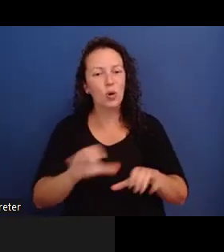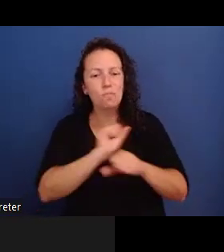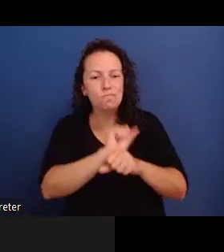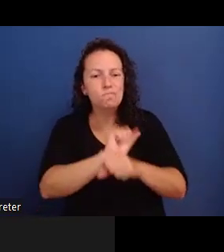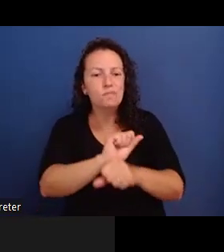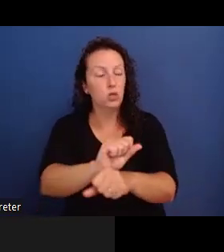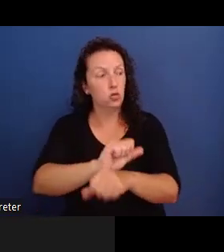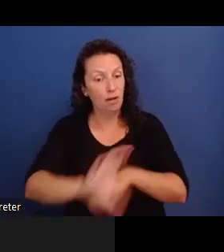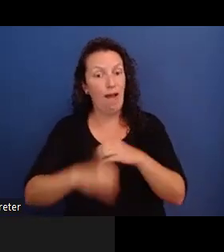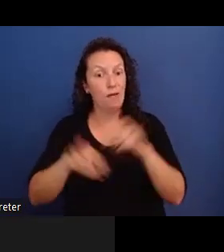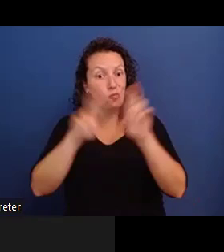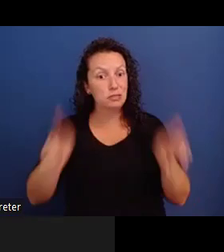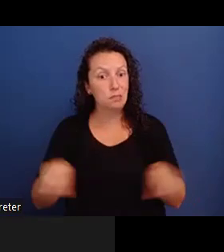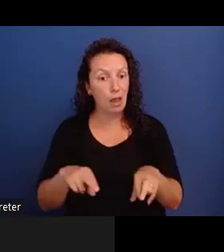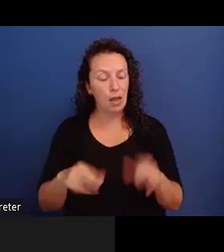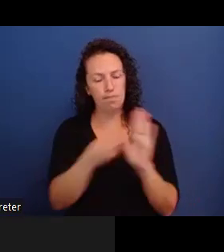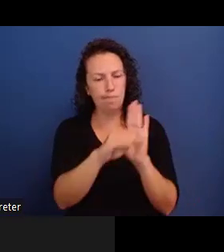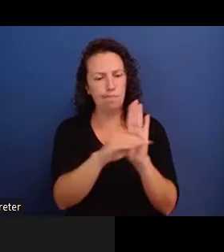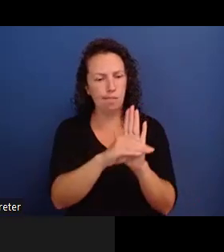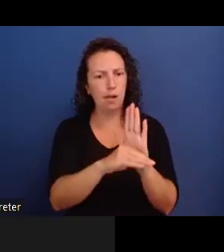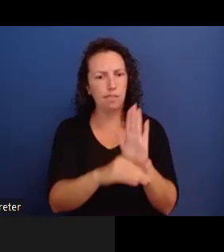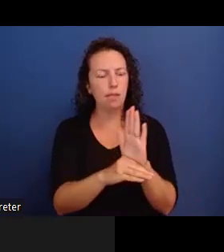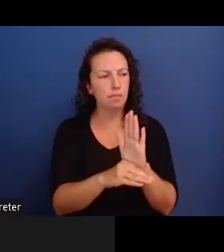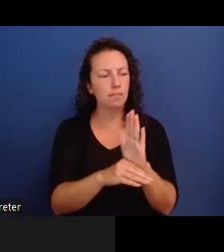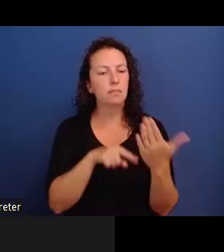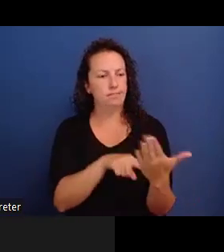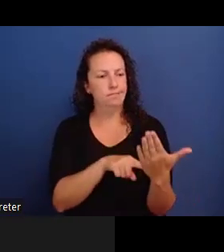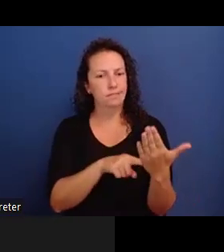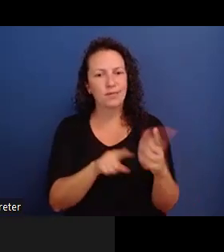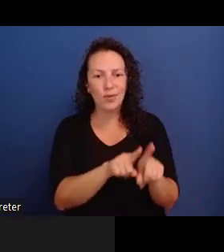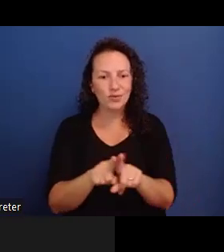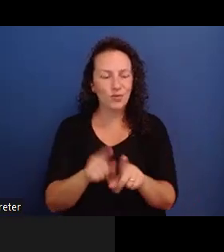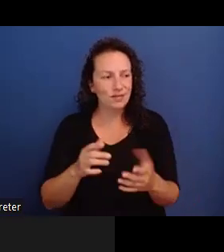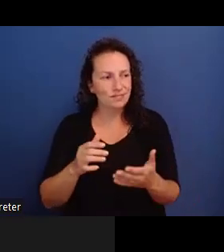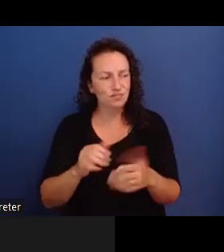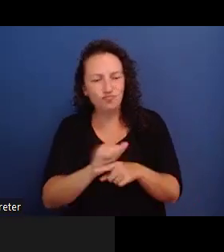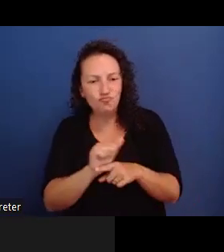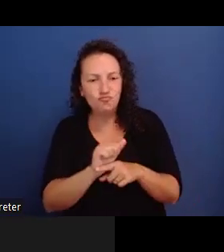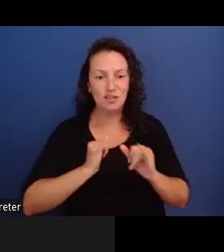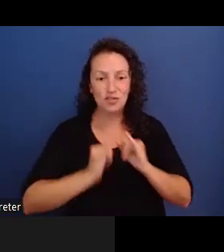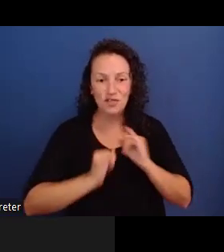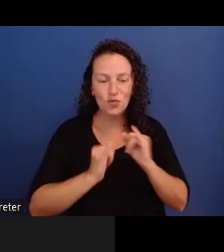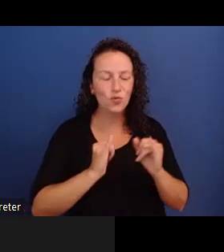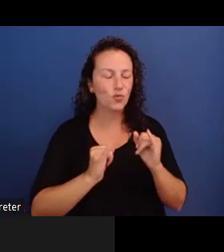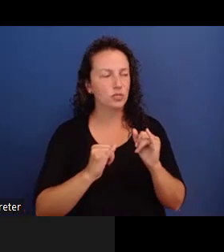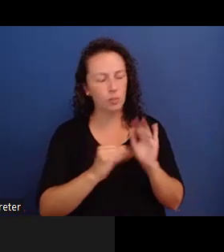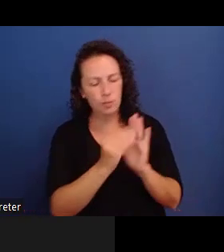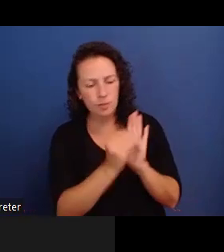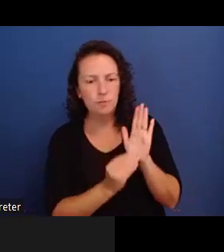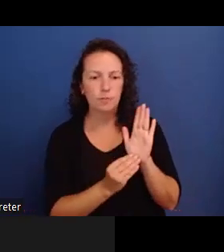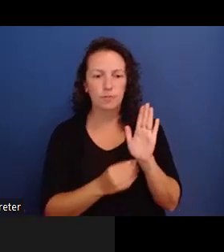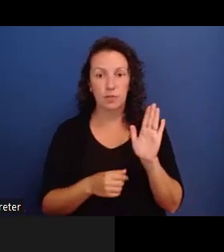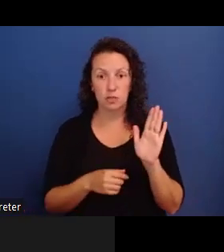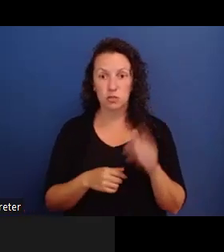help you, as well as for interviews. So it kind of displays, when you're looking at it, 5